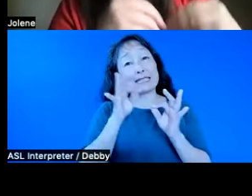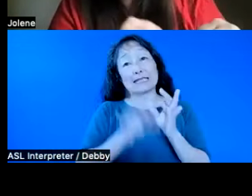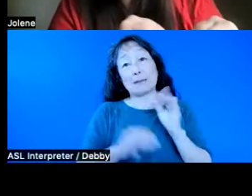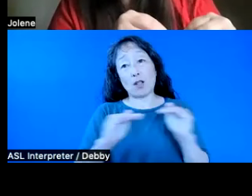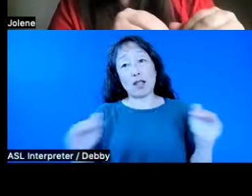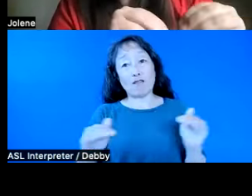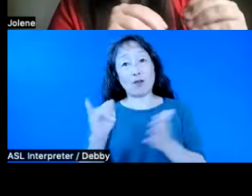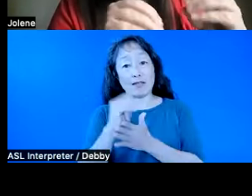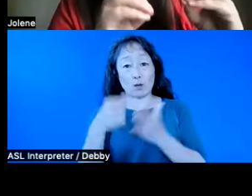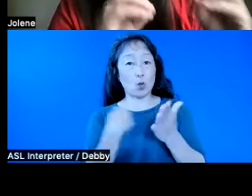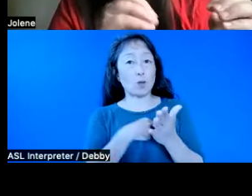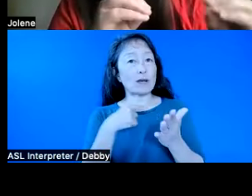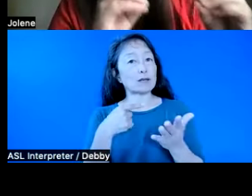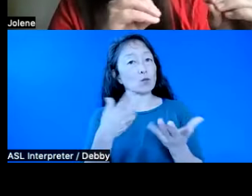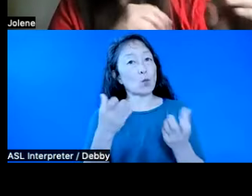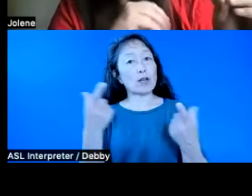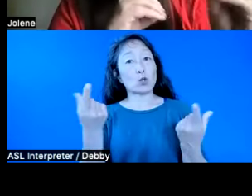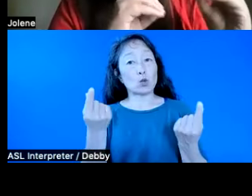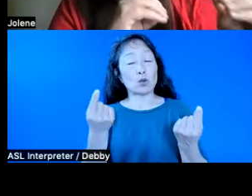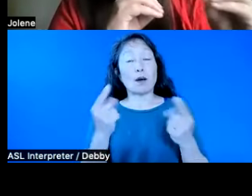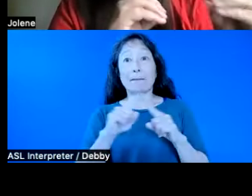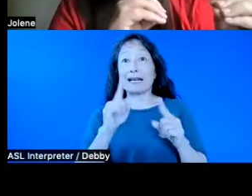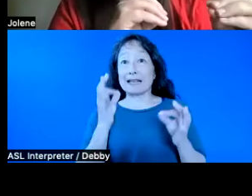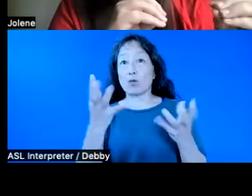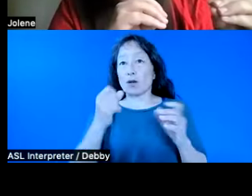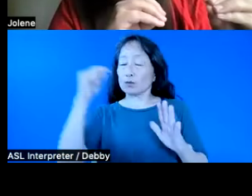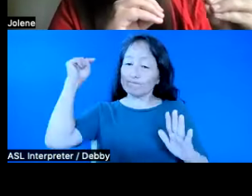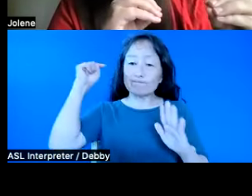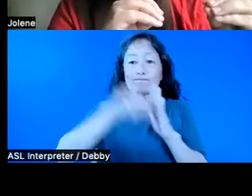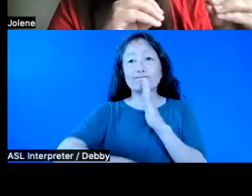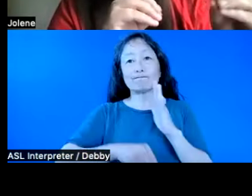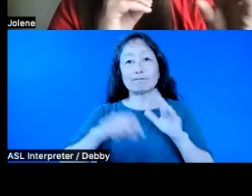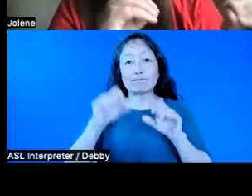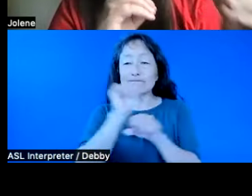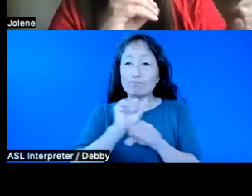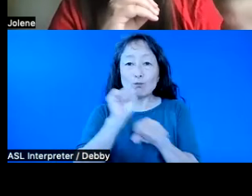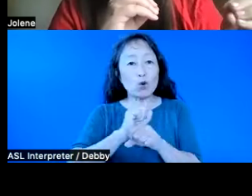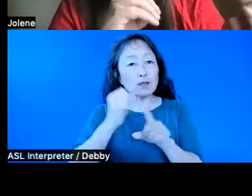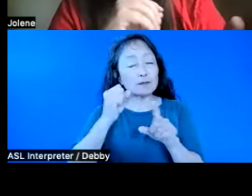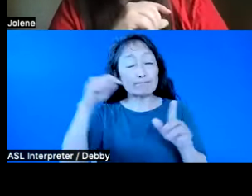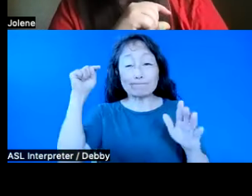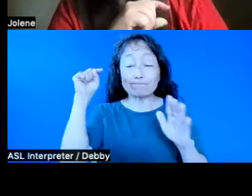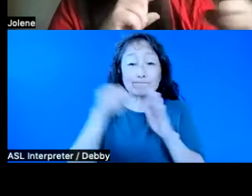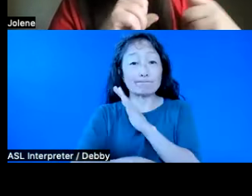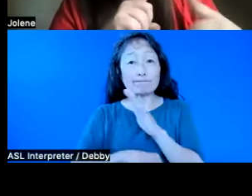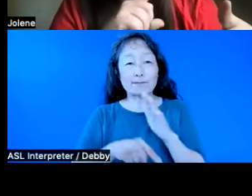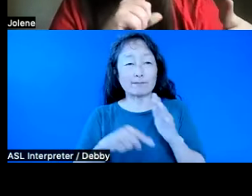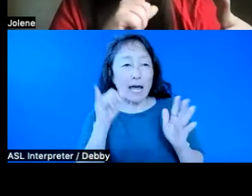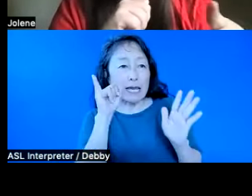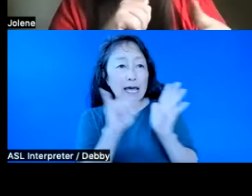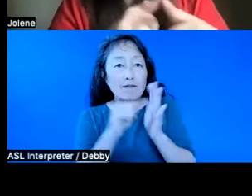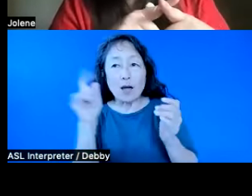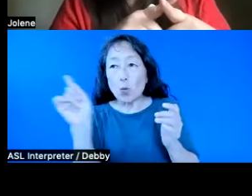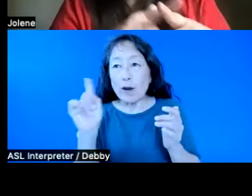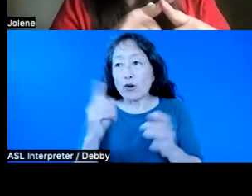able to dive deeper and to collaboratively identify those gaps within a system to streamline the response. And that's really focusing